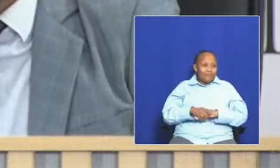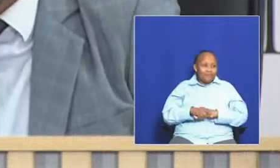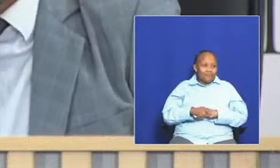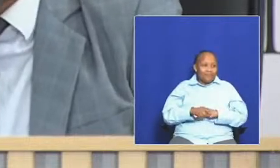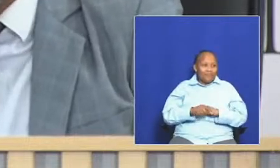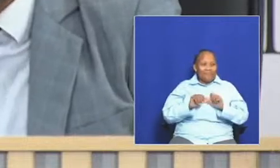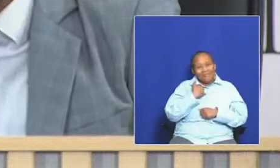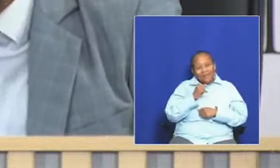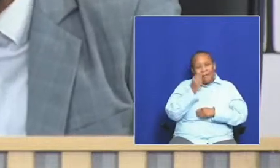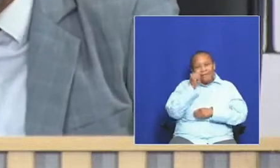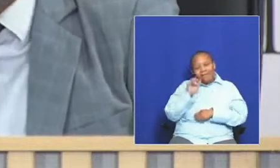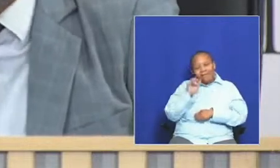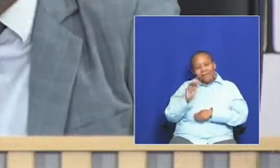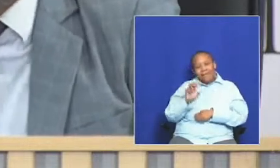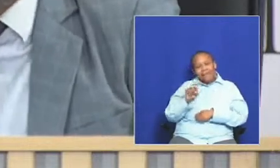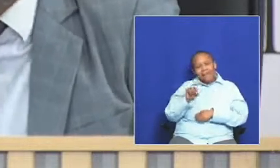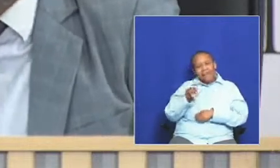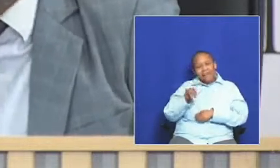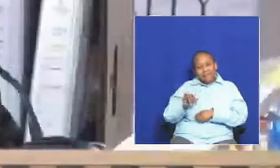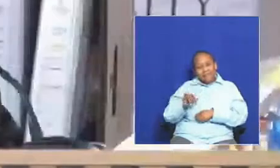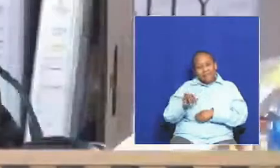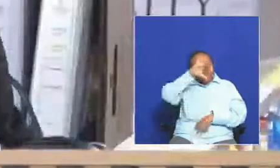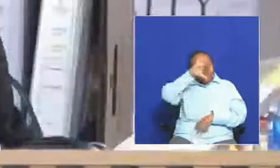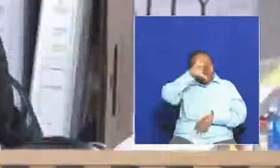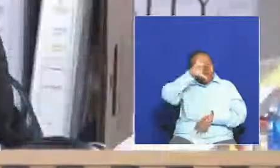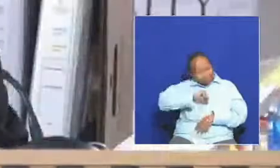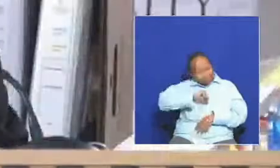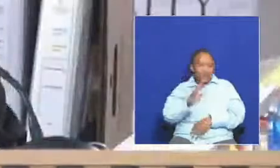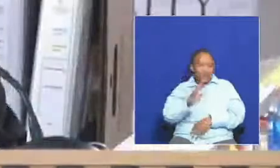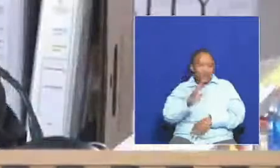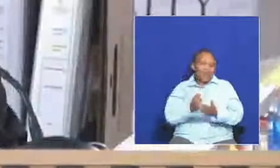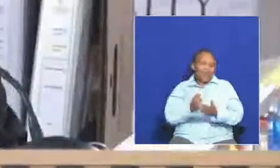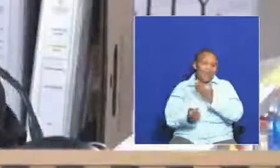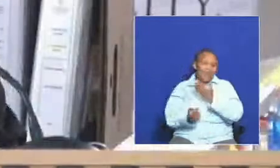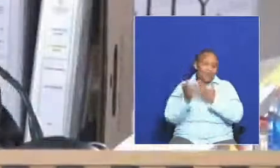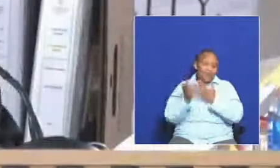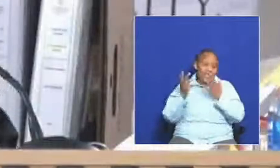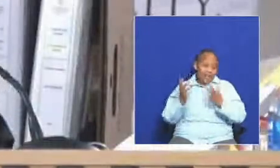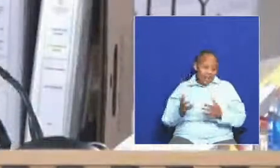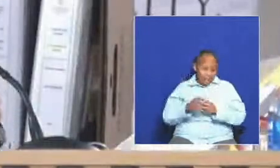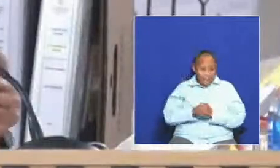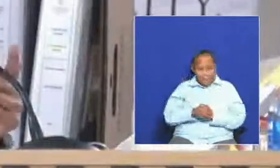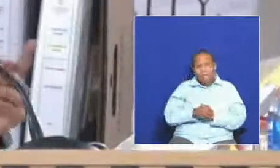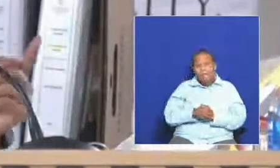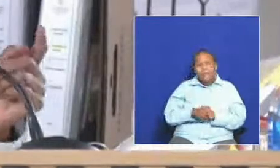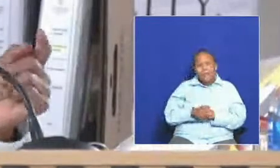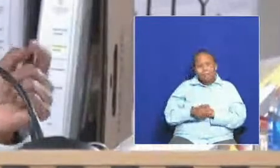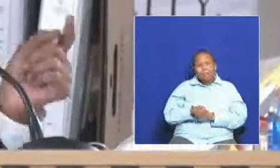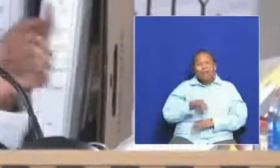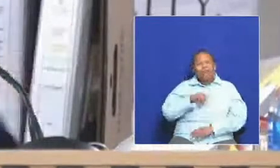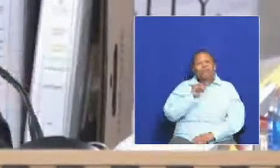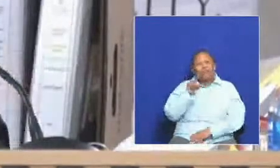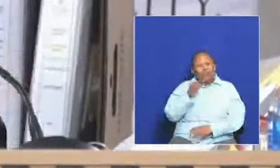will assume that is what happened here. That wouldn't dovetail with that, because you are suggesting Mr.